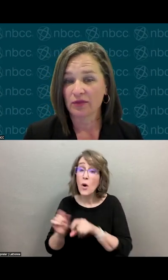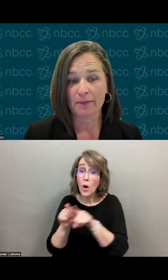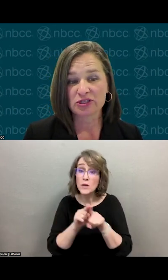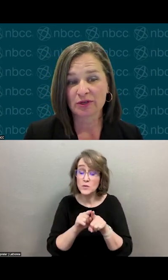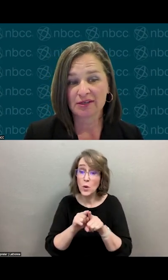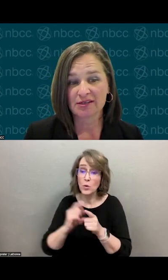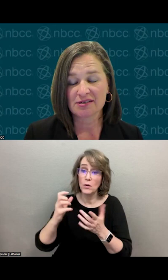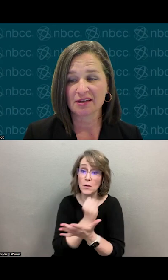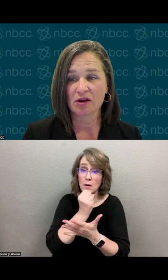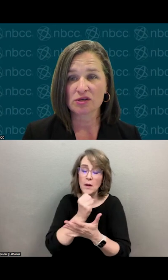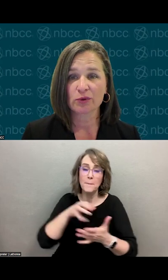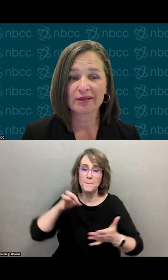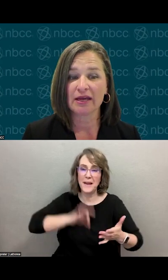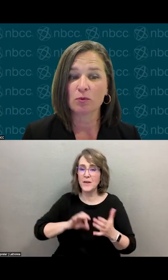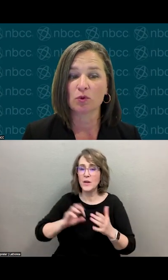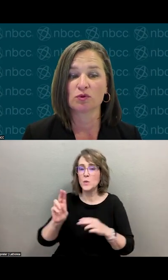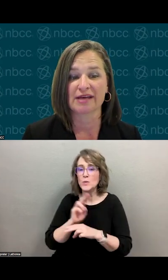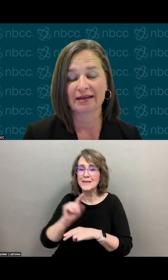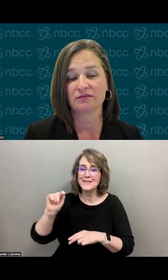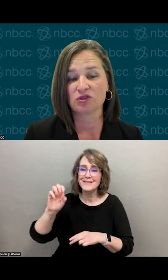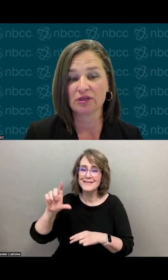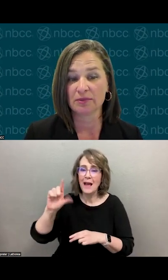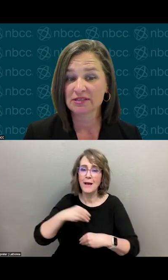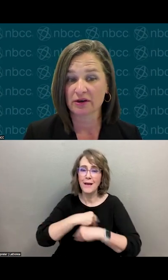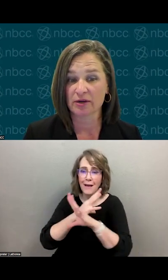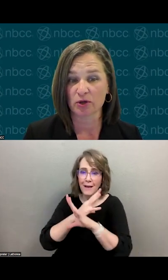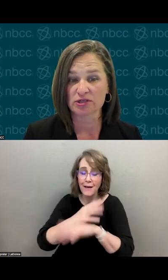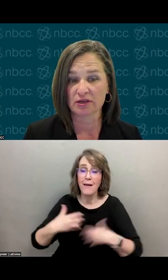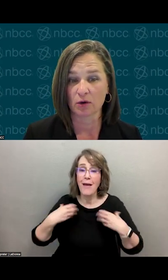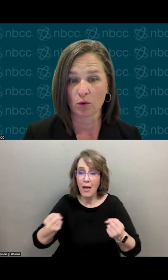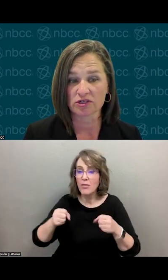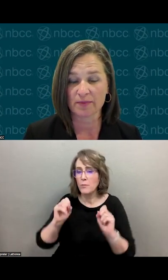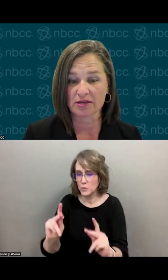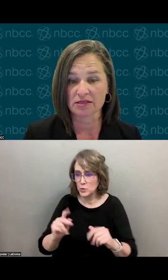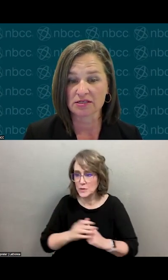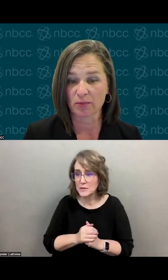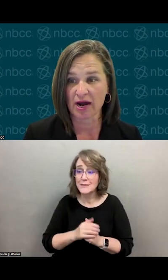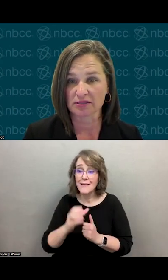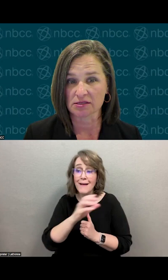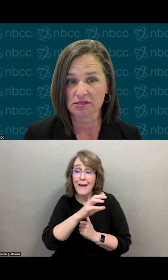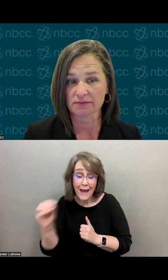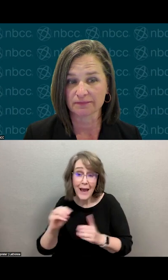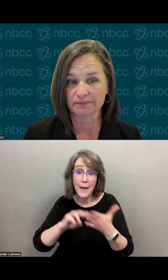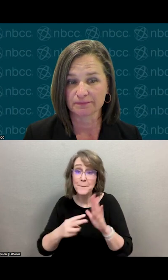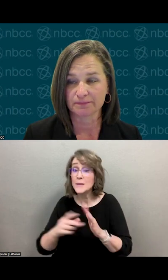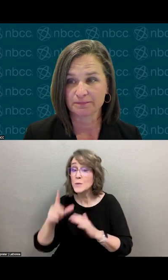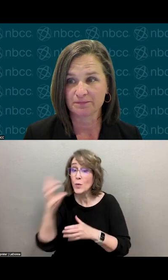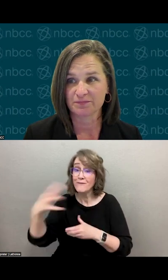telehealth opportunities and also enables active duty military personnel or their spouses to practice.